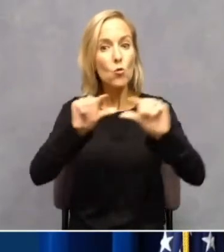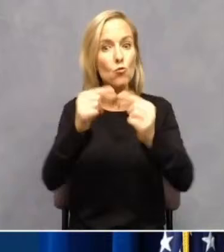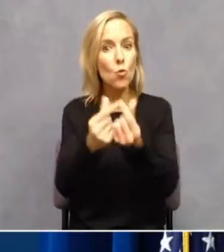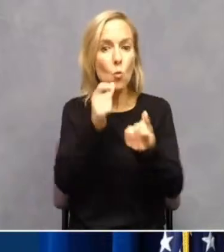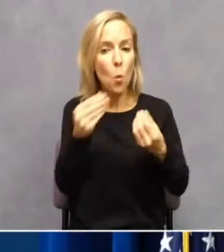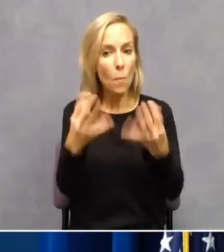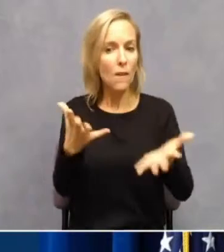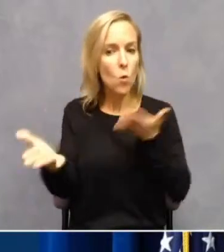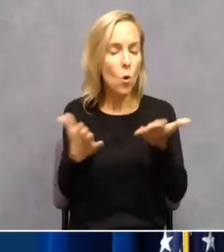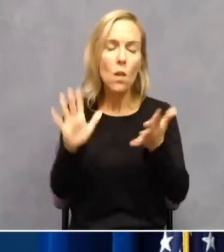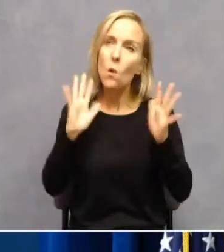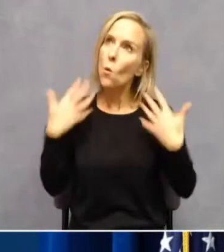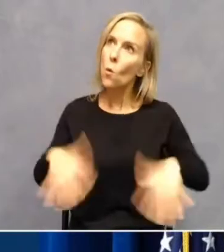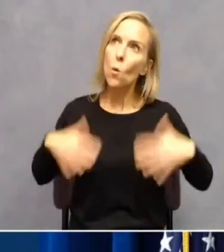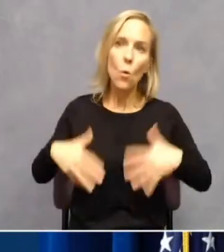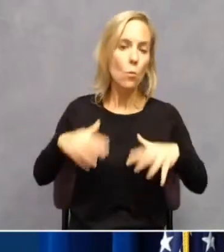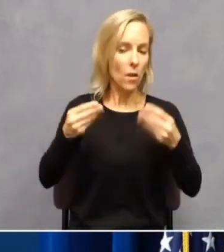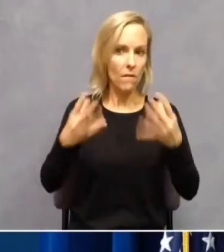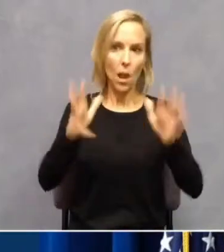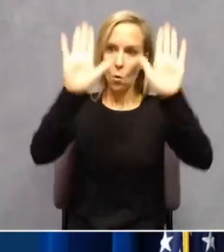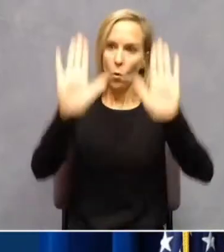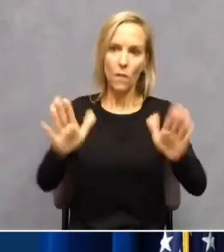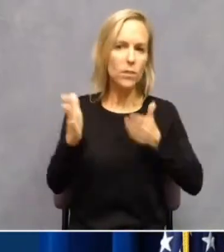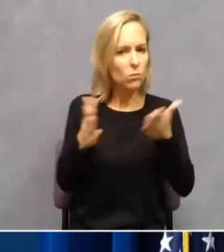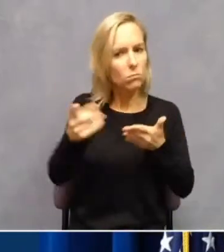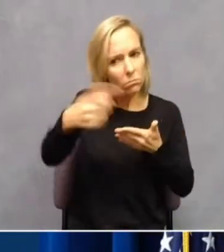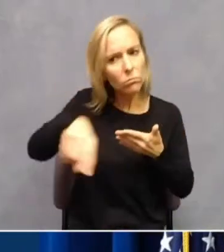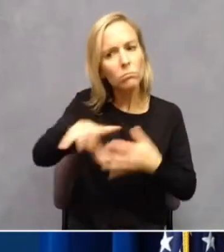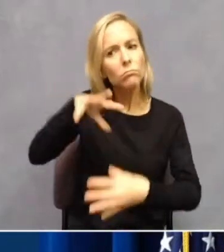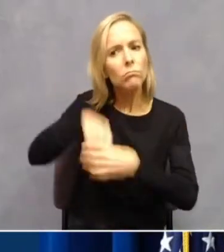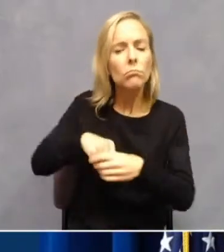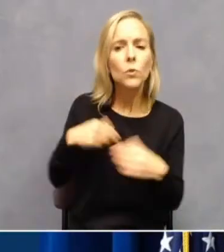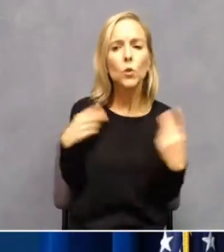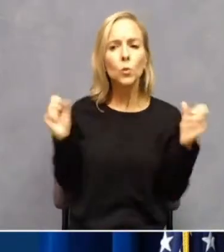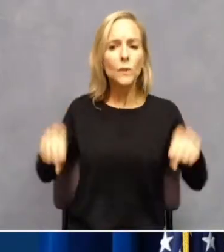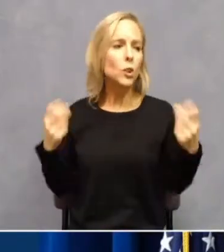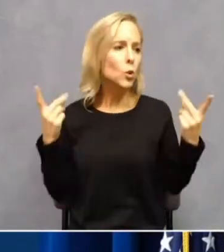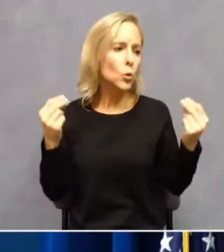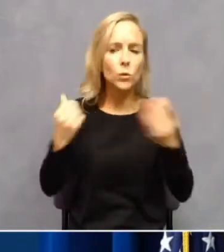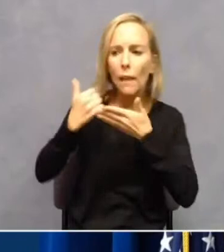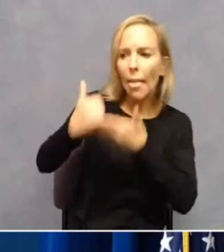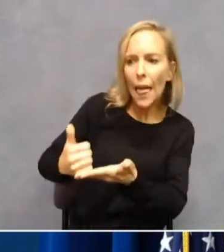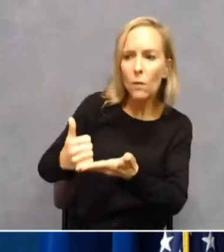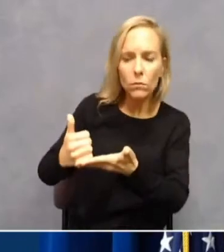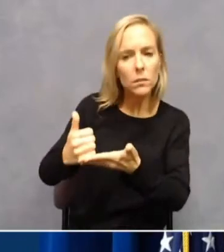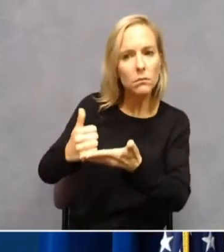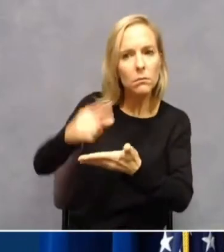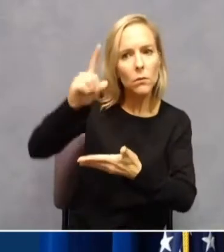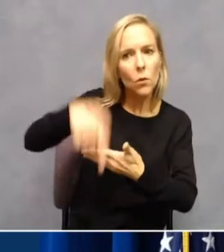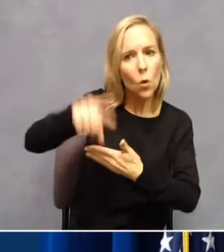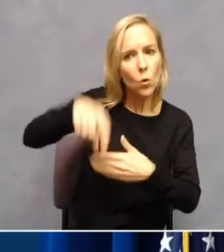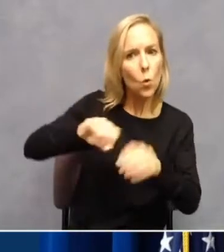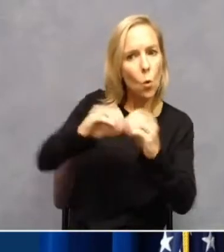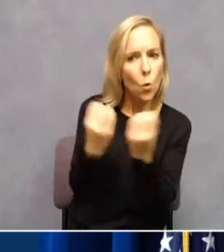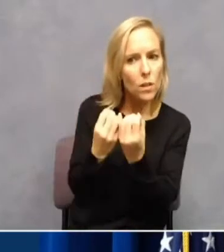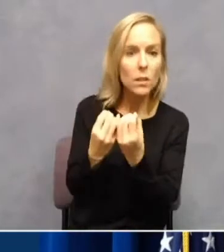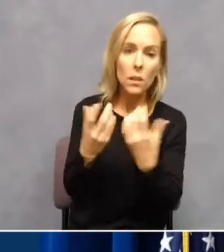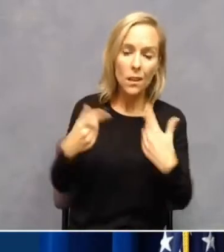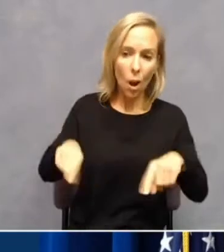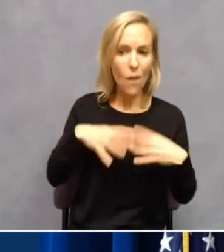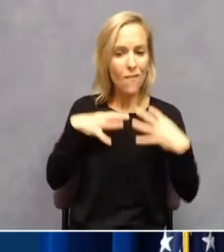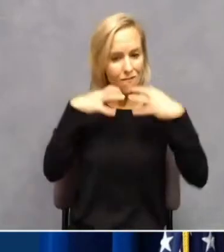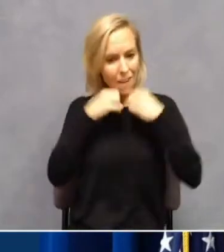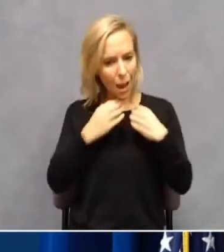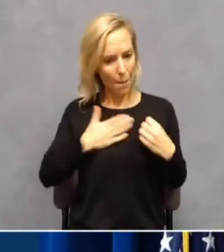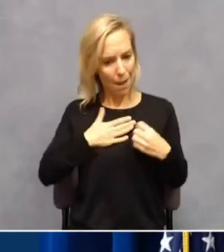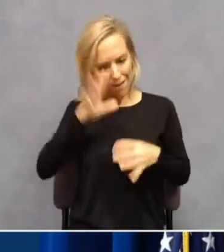amazing services. Be a part. Figure out what you can do to help. Again, this is part of our values, part of my faith. Let's